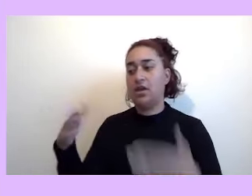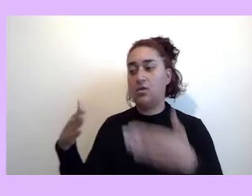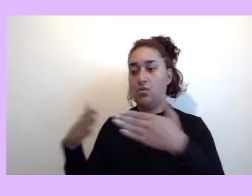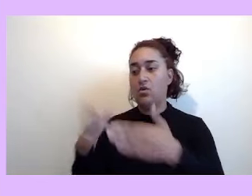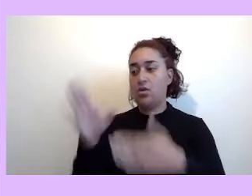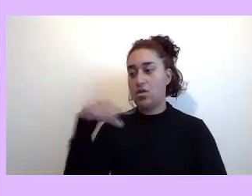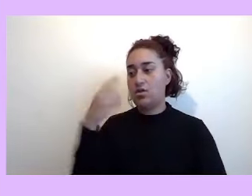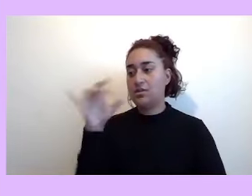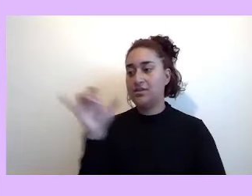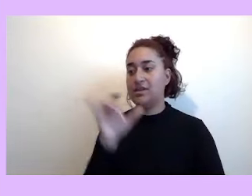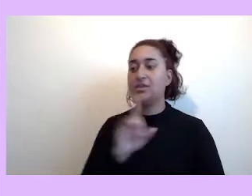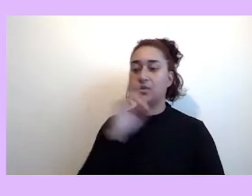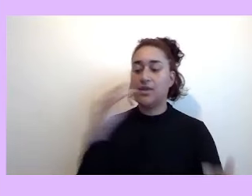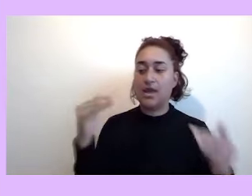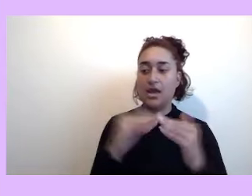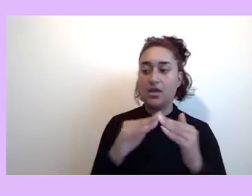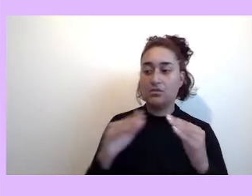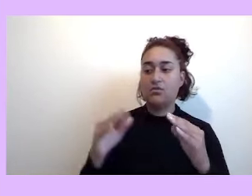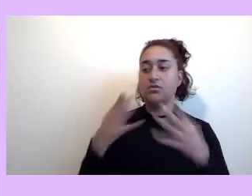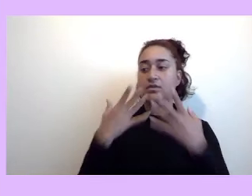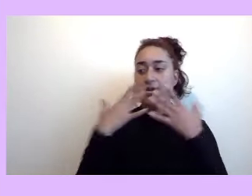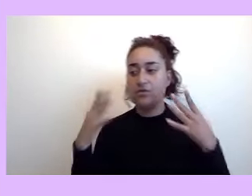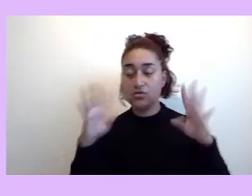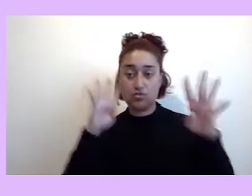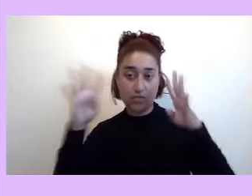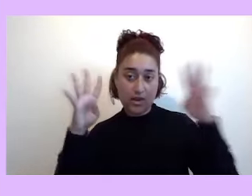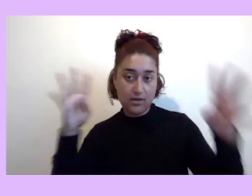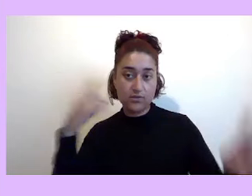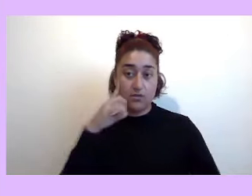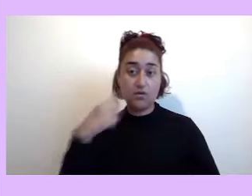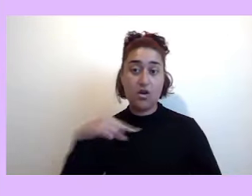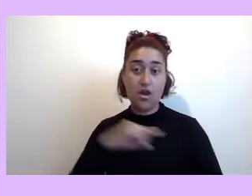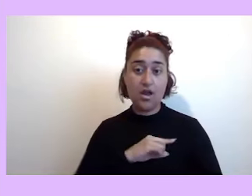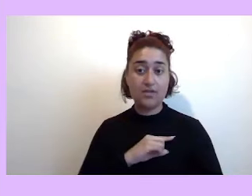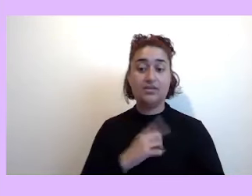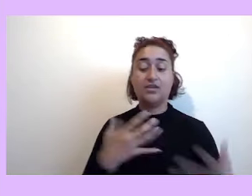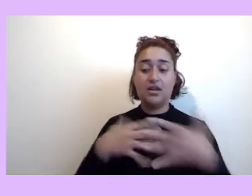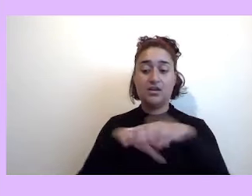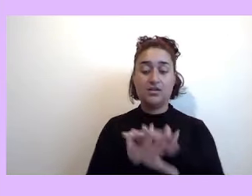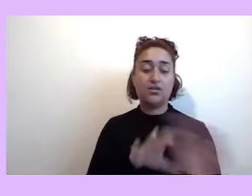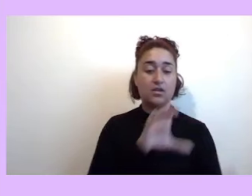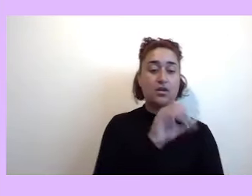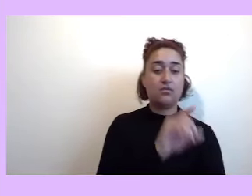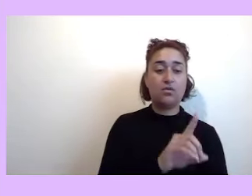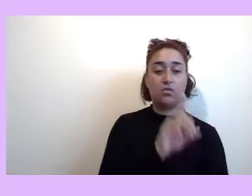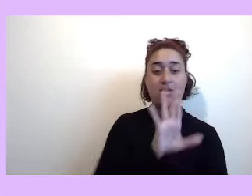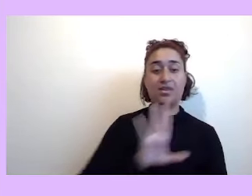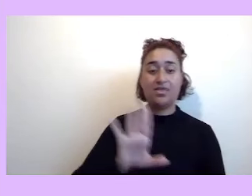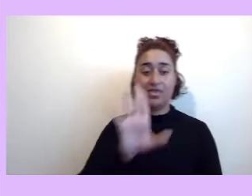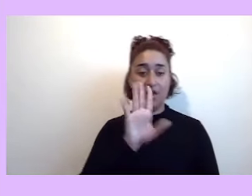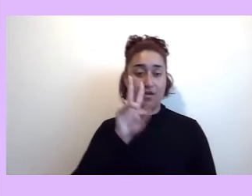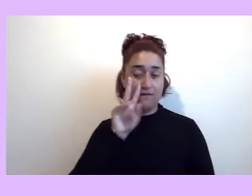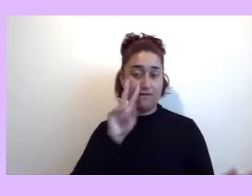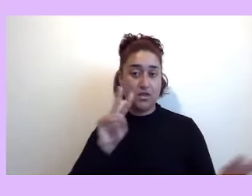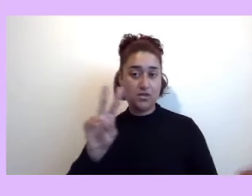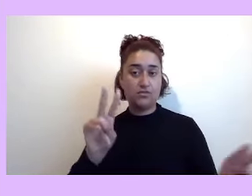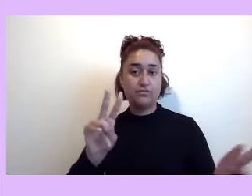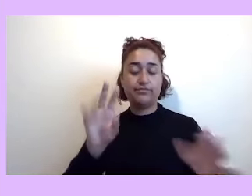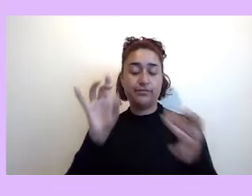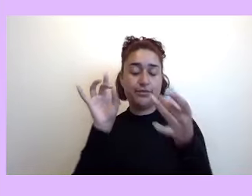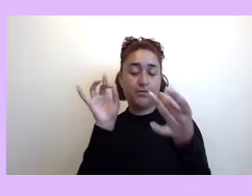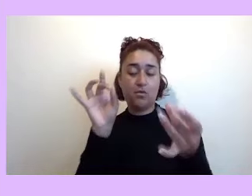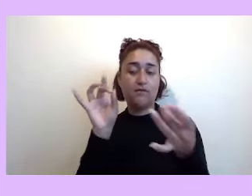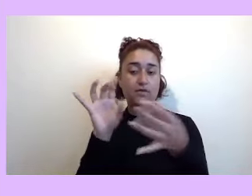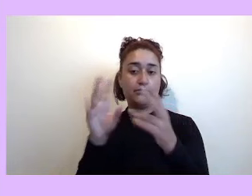and diverse and creative. And so for us, at the intersection of Company One and their vision, it's a perfect partnership because